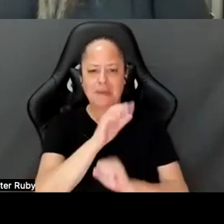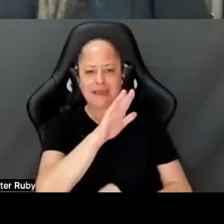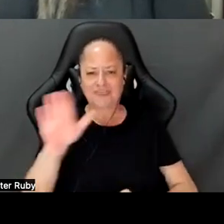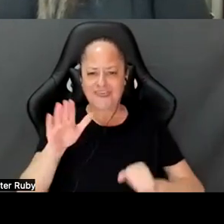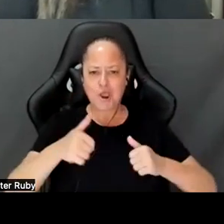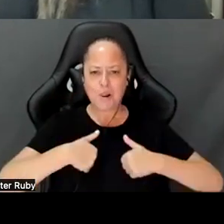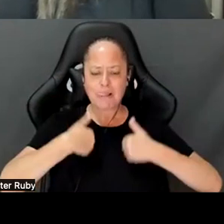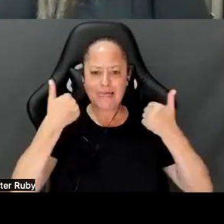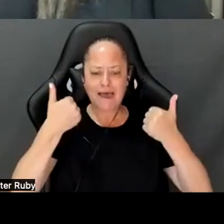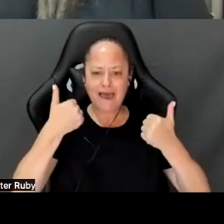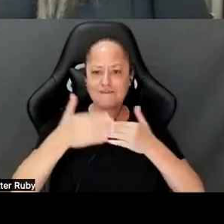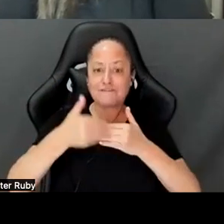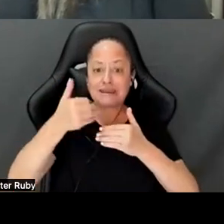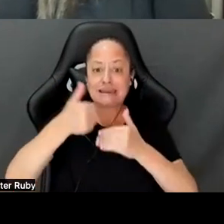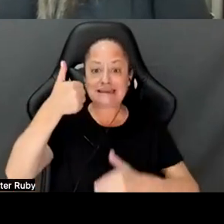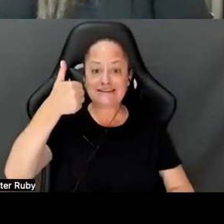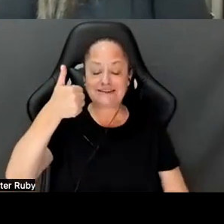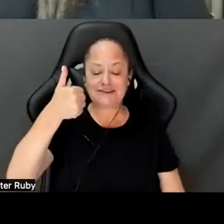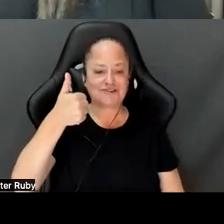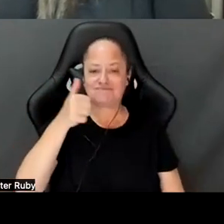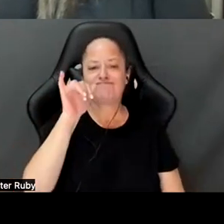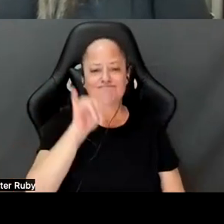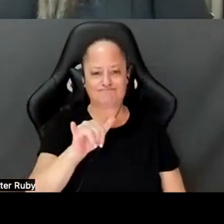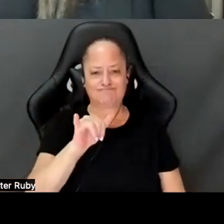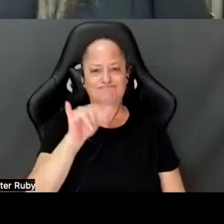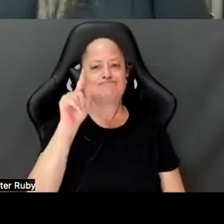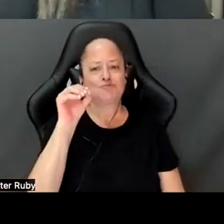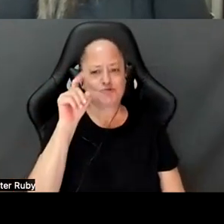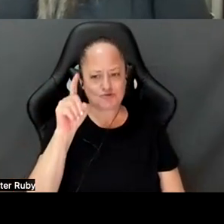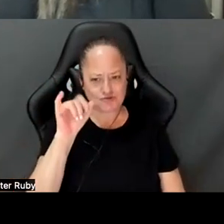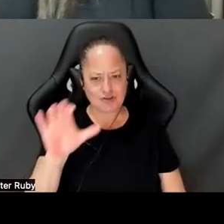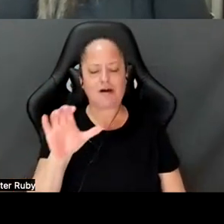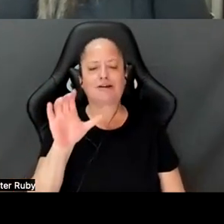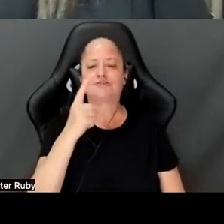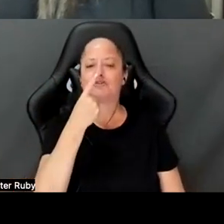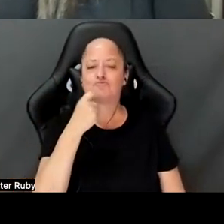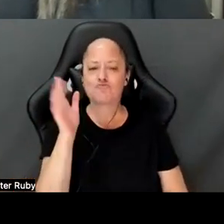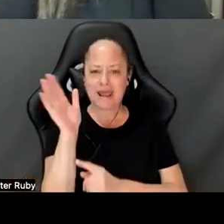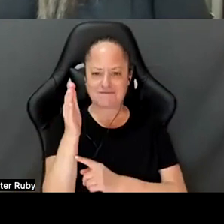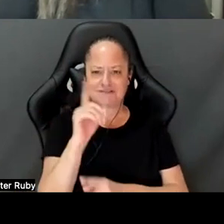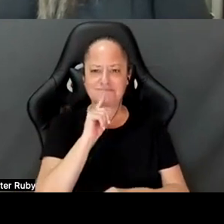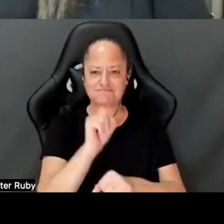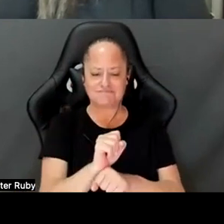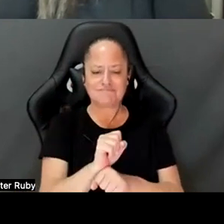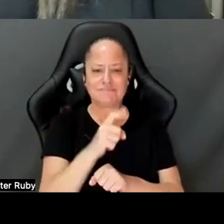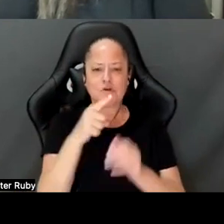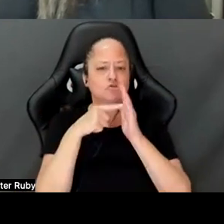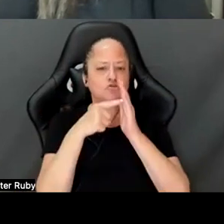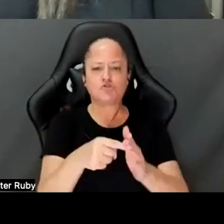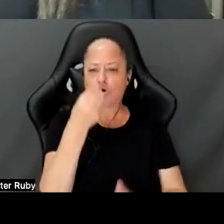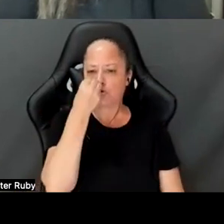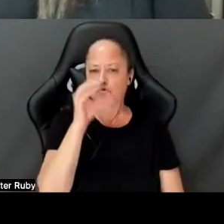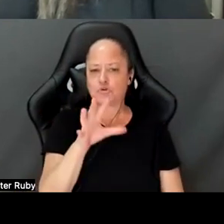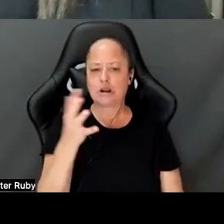life easier, that is toxic. That is a red flag, because that's showing that they don't care what makes